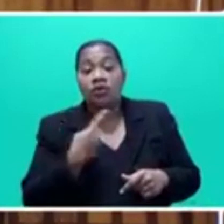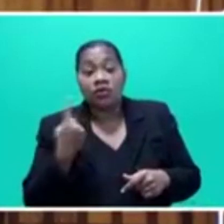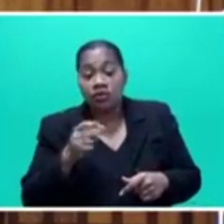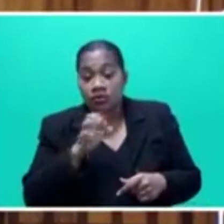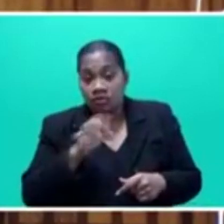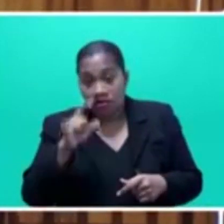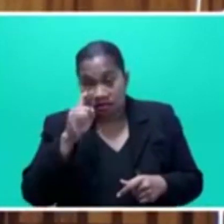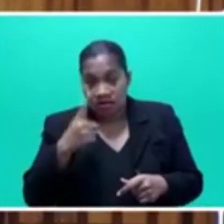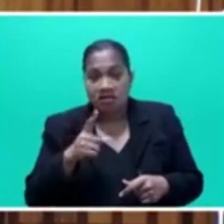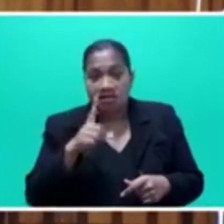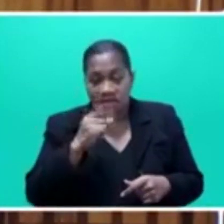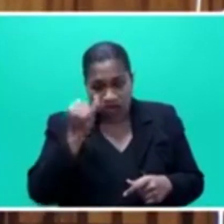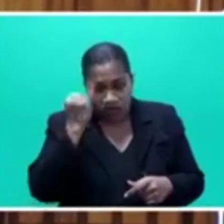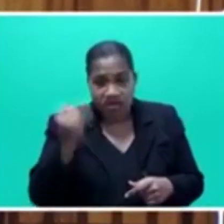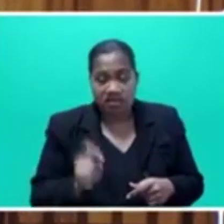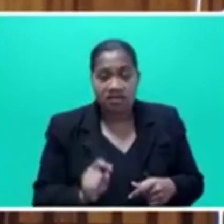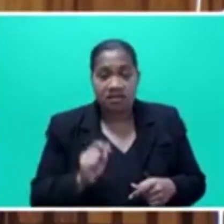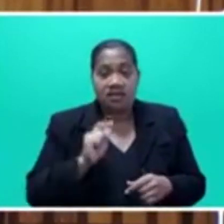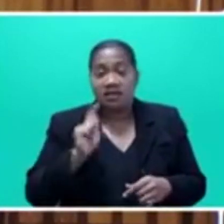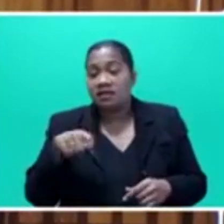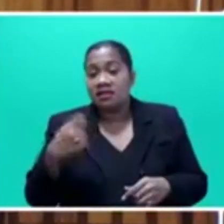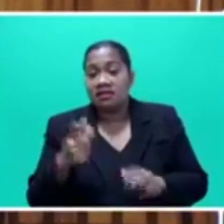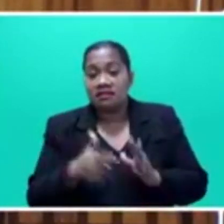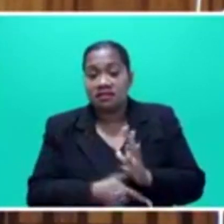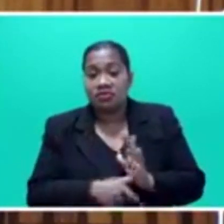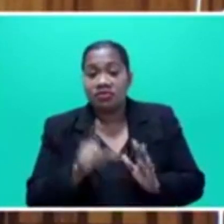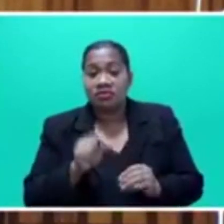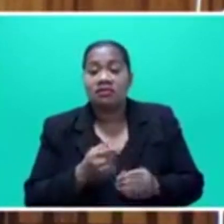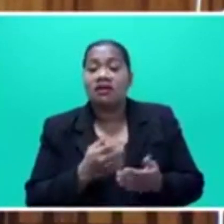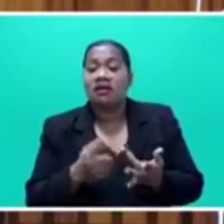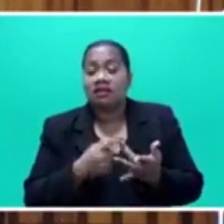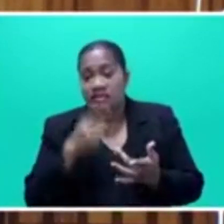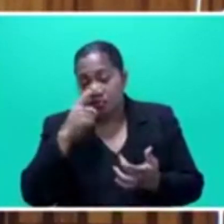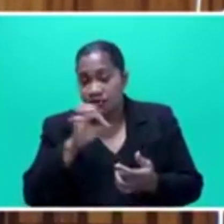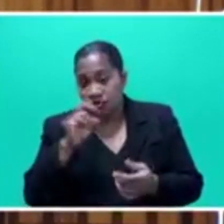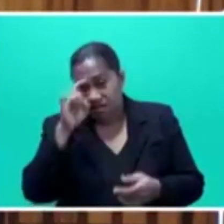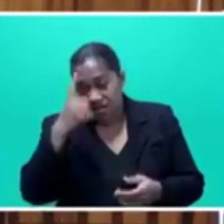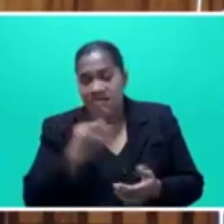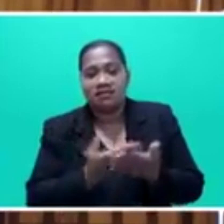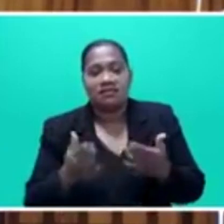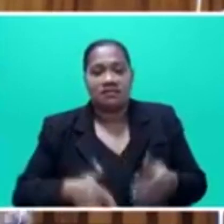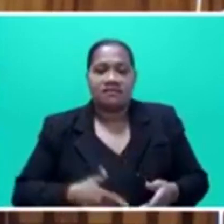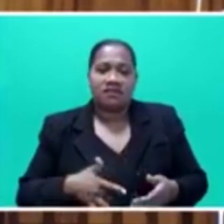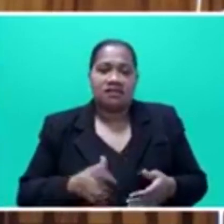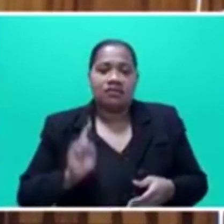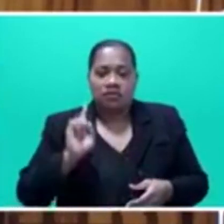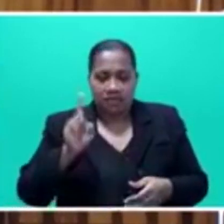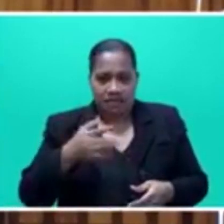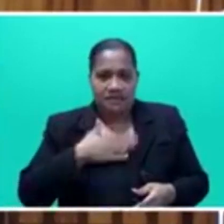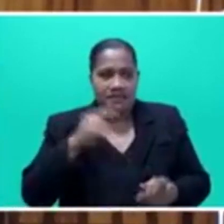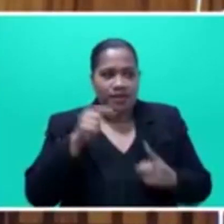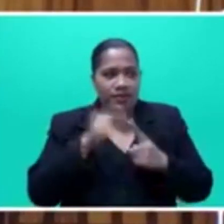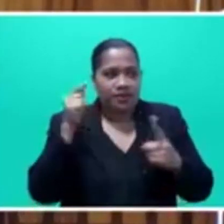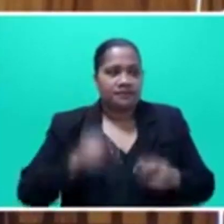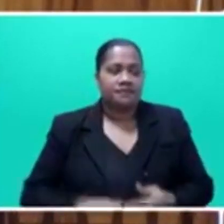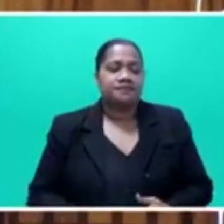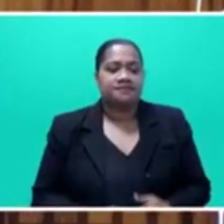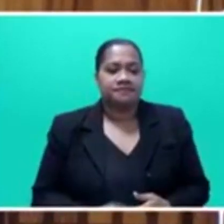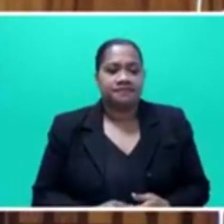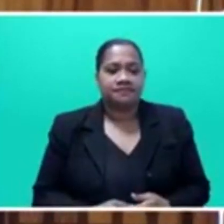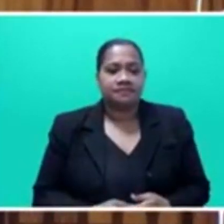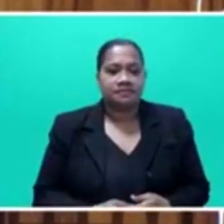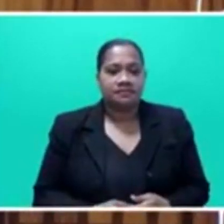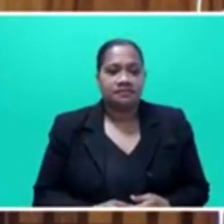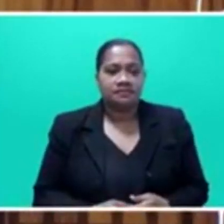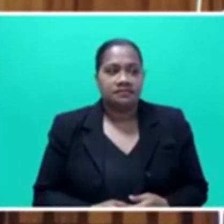the next time when you do that, when other people don't understand, how do they feel? That's my point. That's my point, Mr. Speaker,